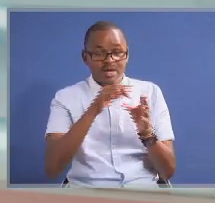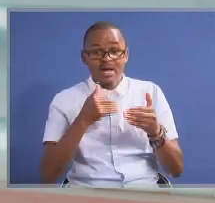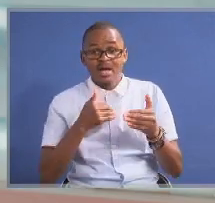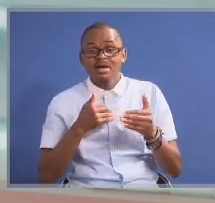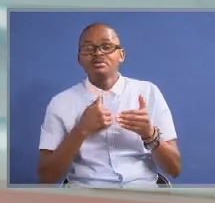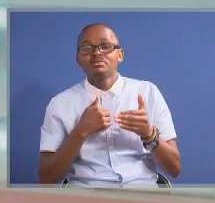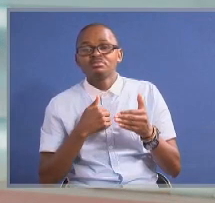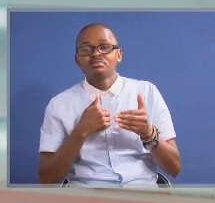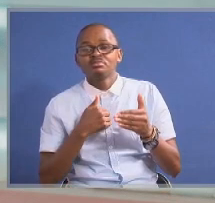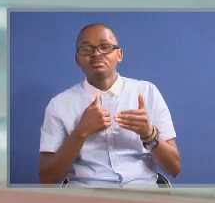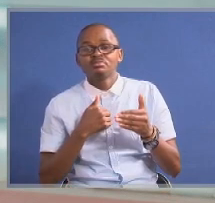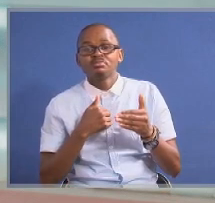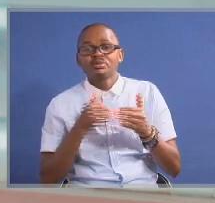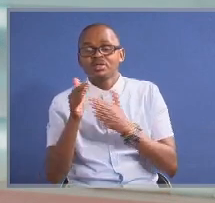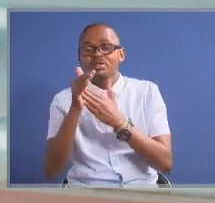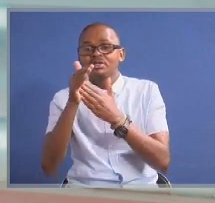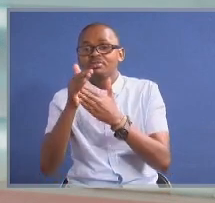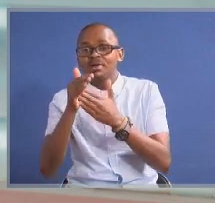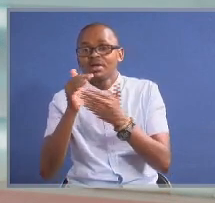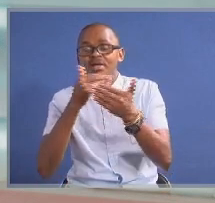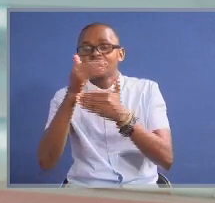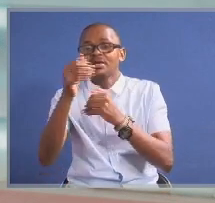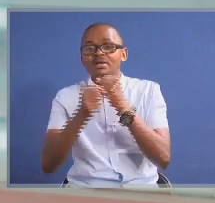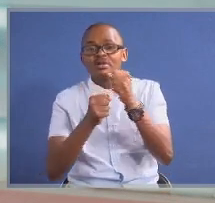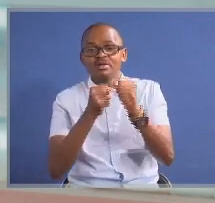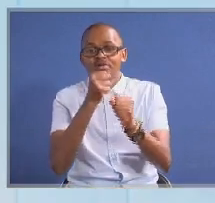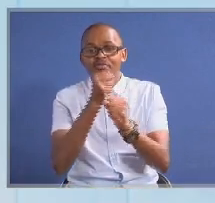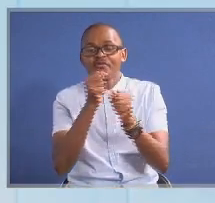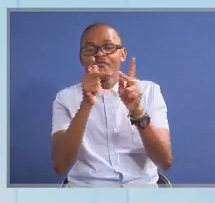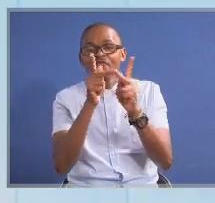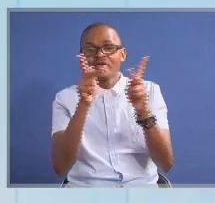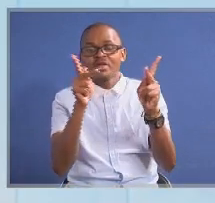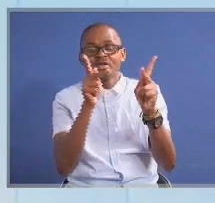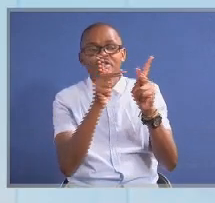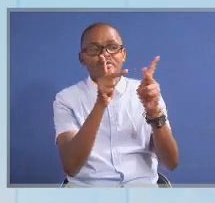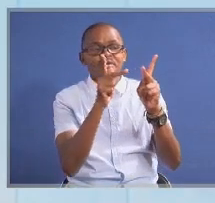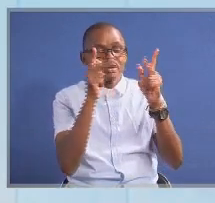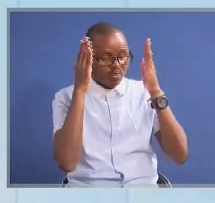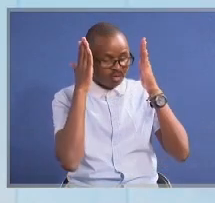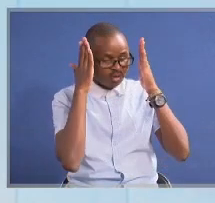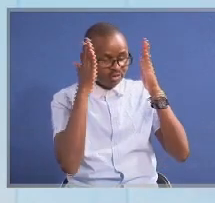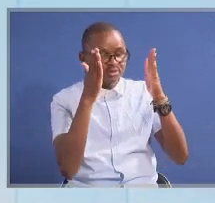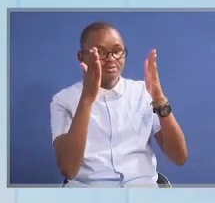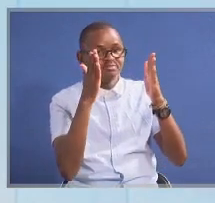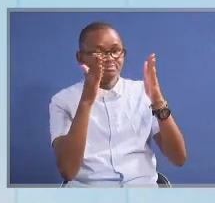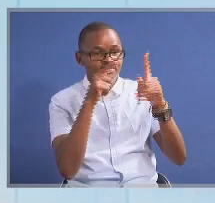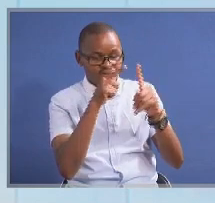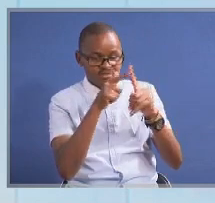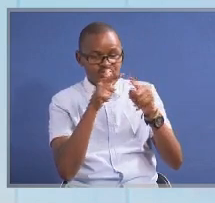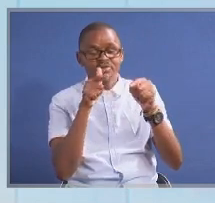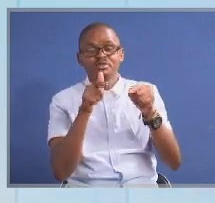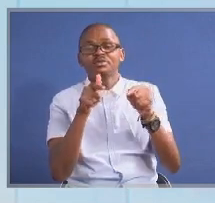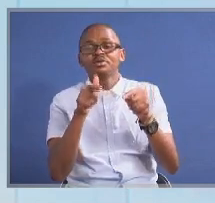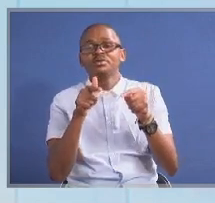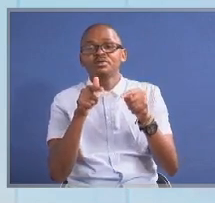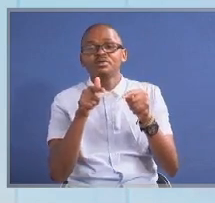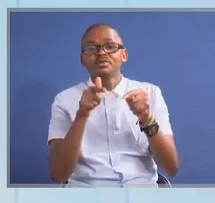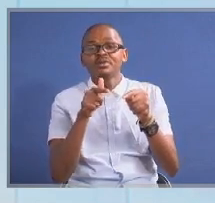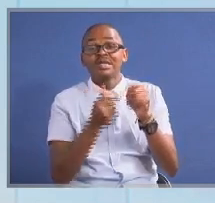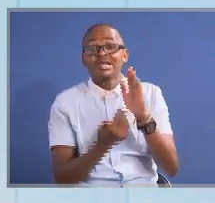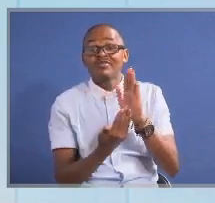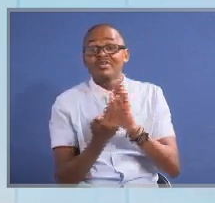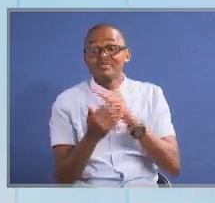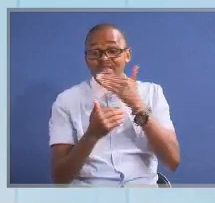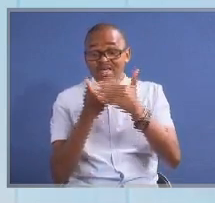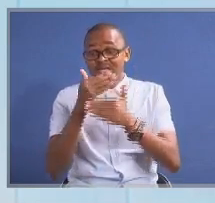the leader, the leader of ACP for the next 3 years, I mean he's very much committed to these. Development in